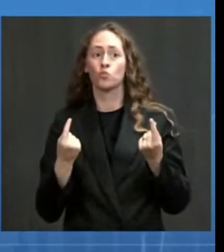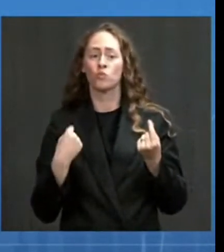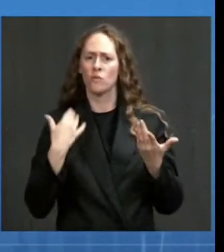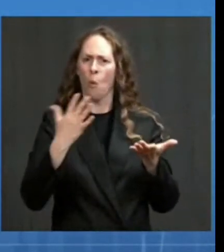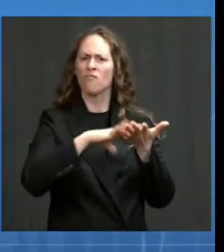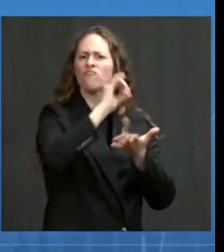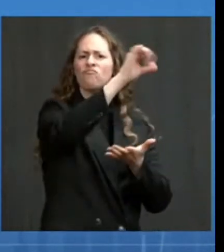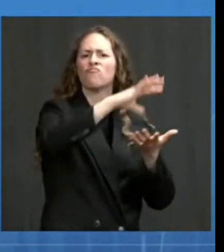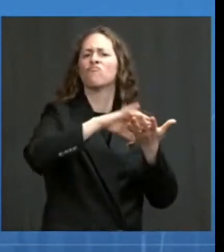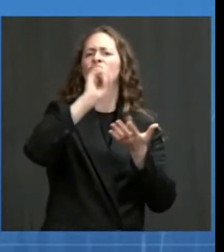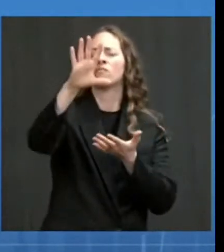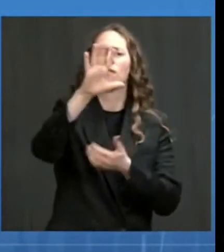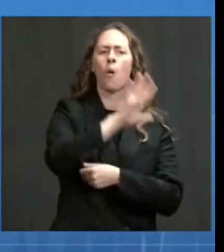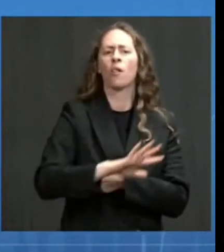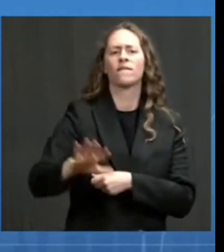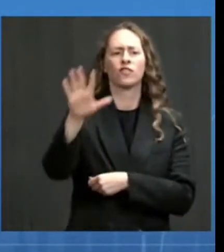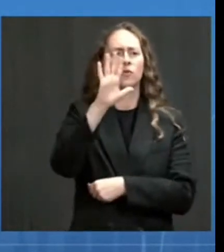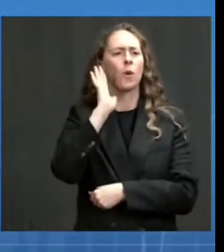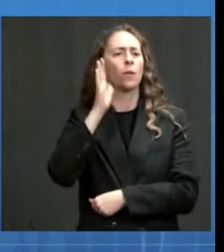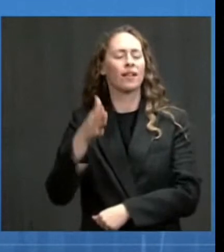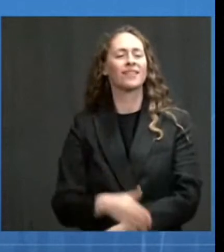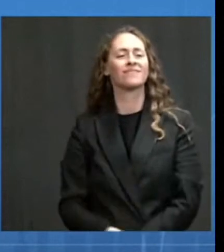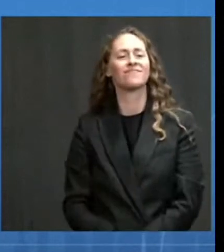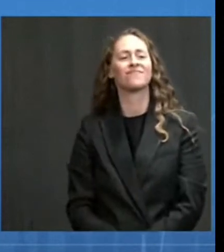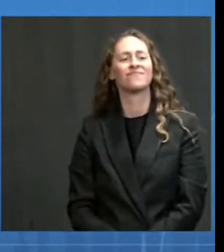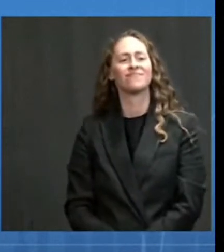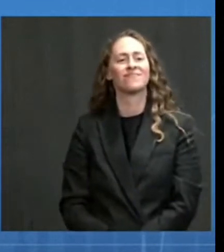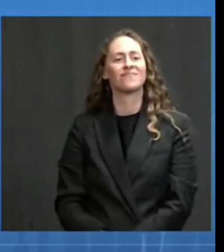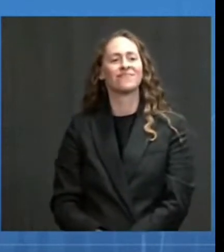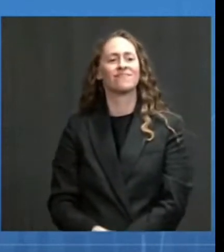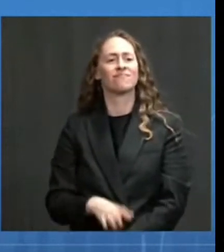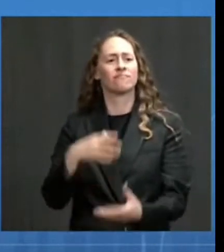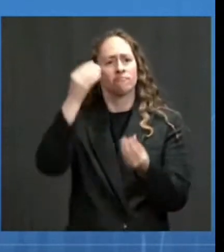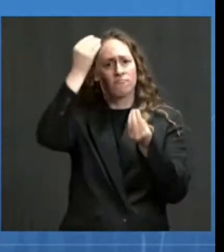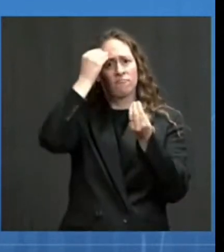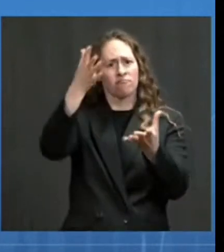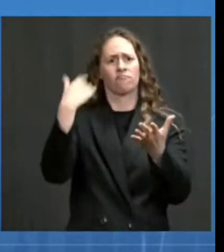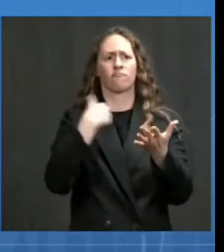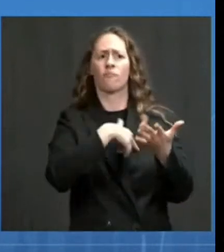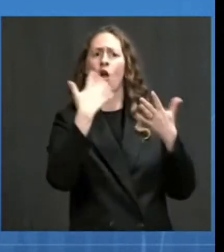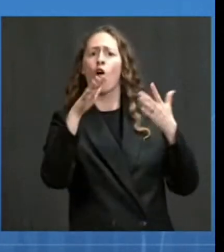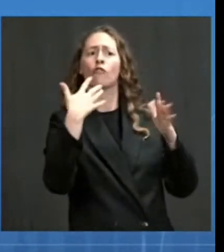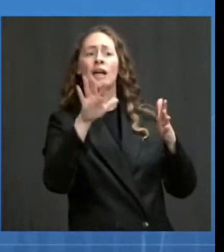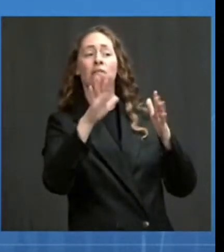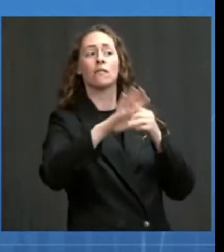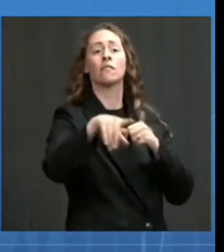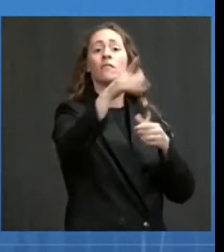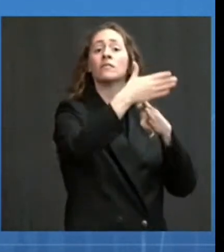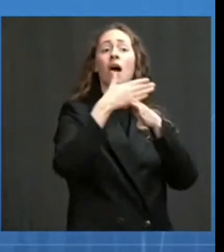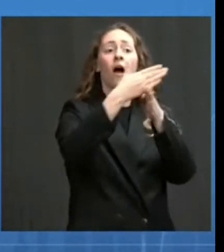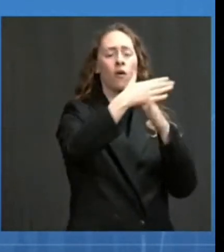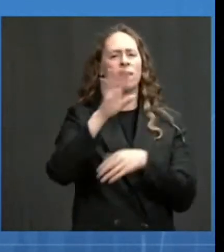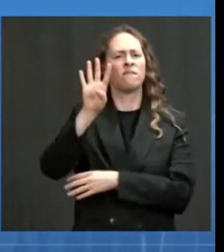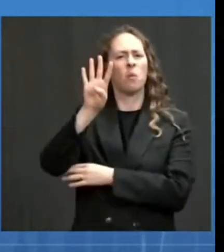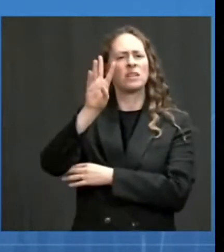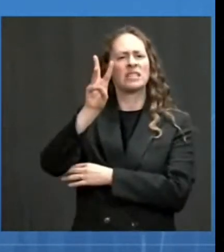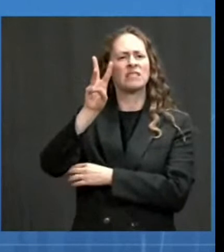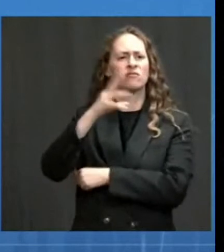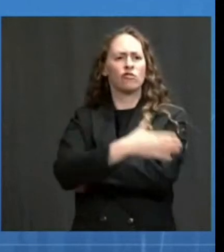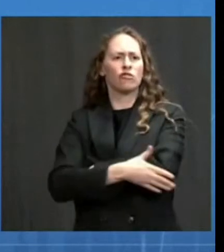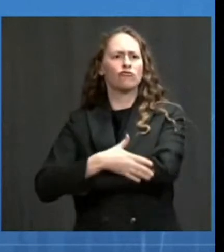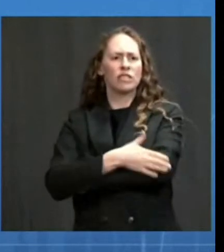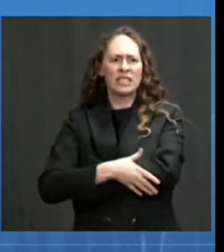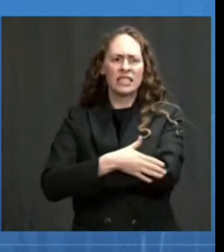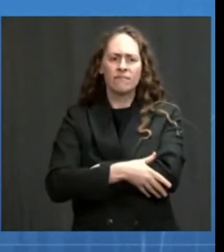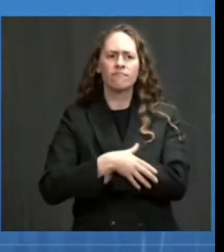with 46 countries. Have all been shared with 46 countries through a combination of bilateral sharing and